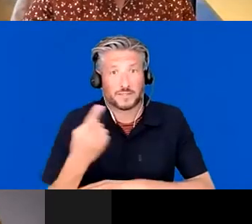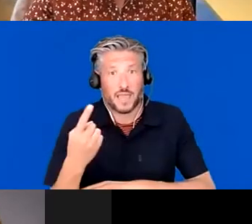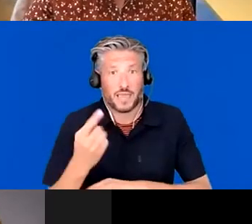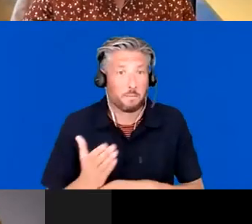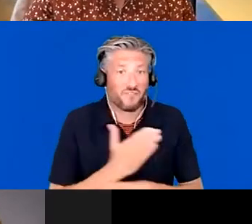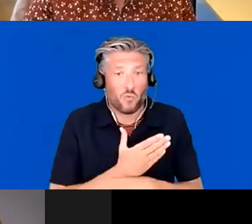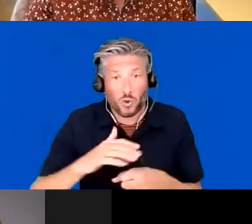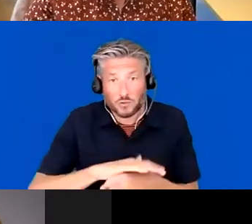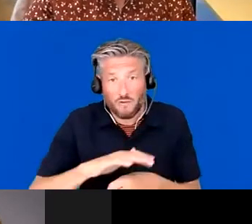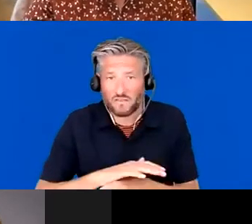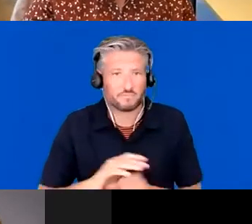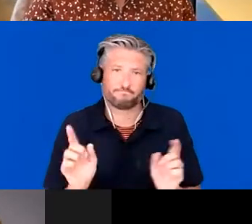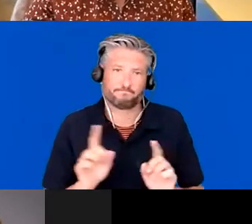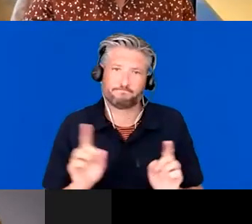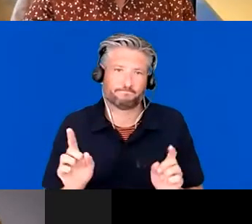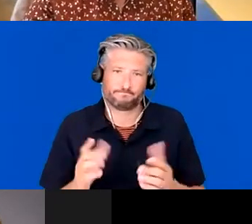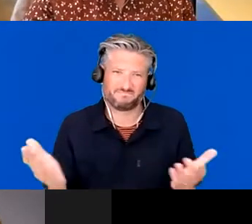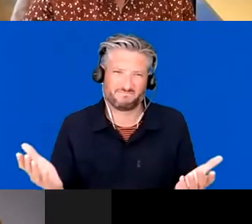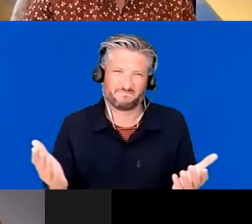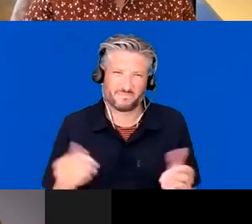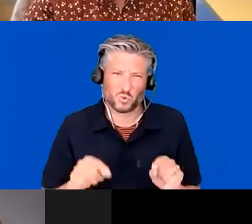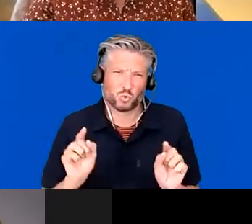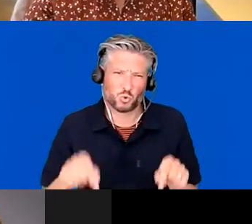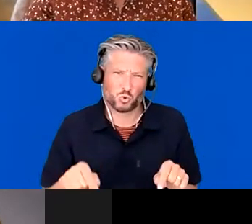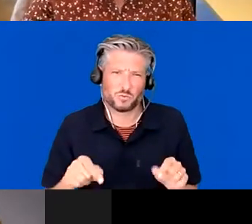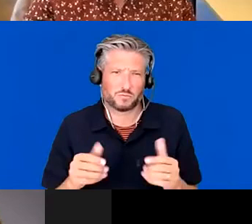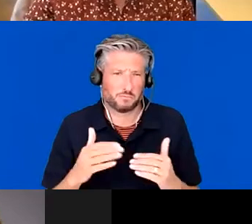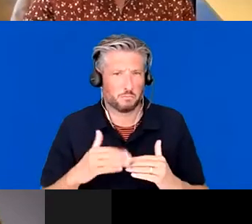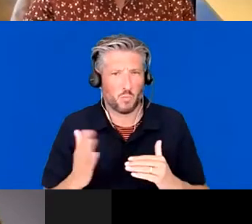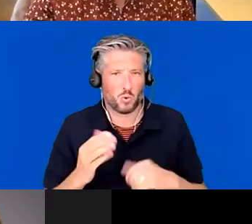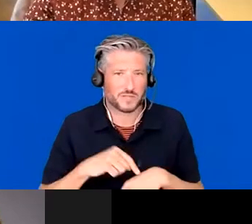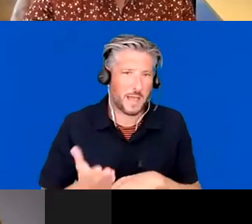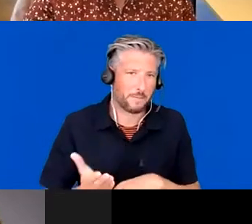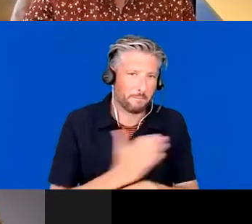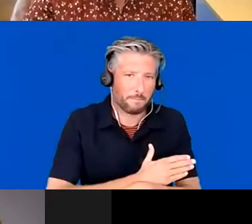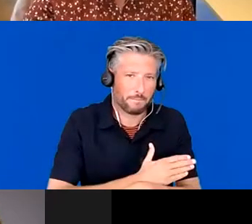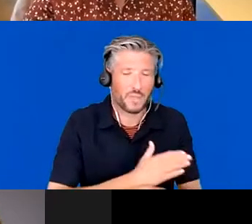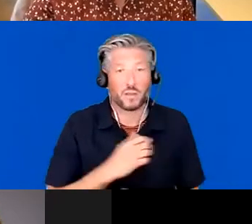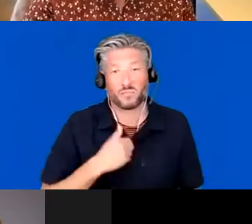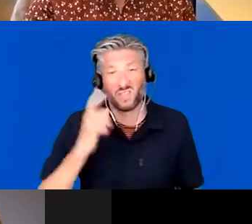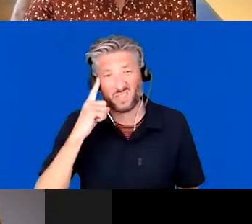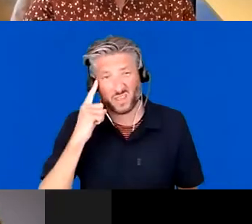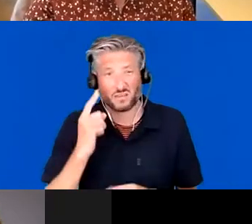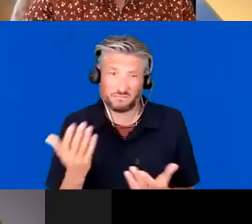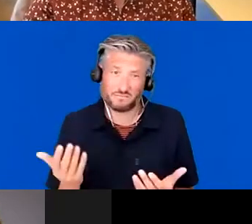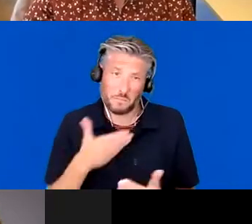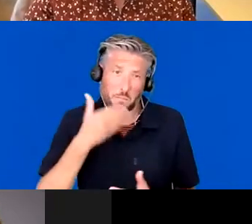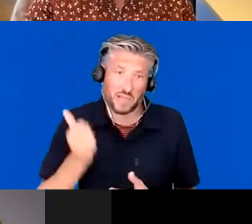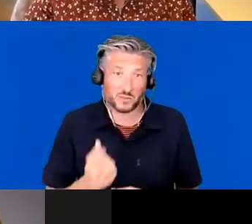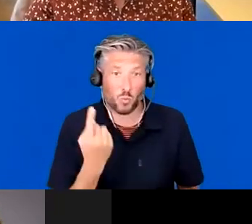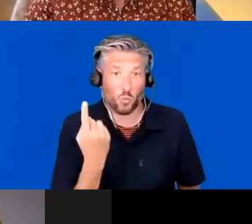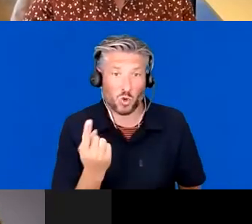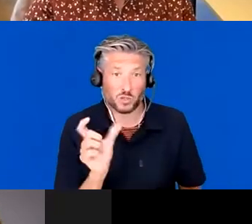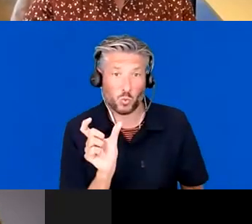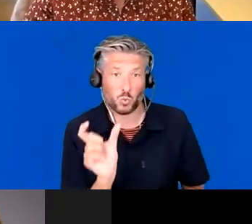and that's not what happened. Because the videos were available, everybody wanted to watch everything. And so actually I think a week in advance would have been a more realistic kind of format. But it's